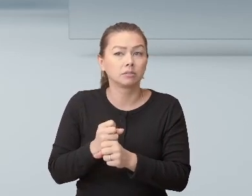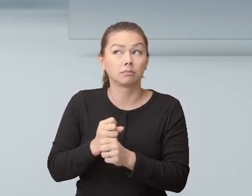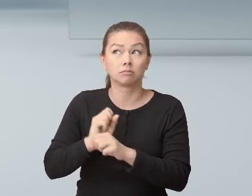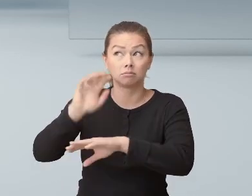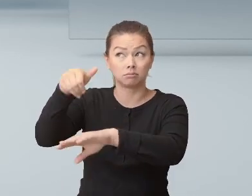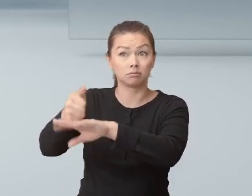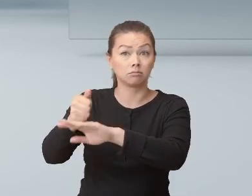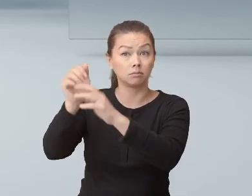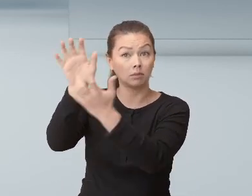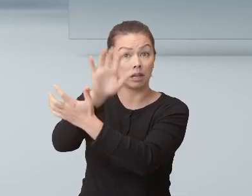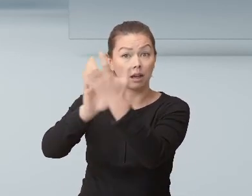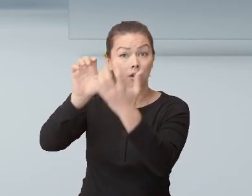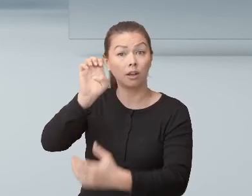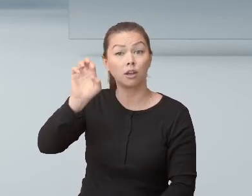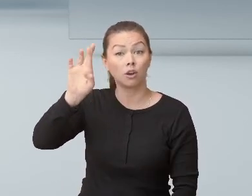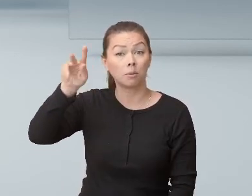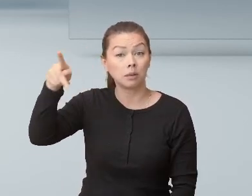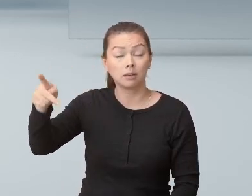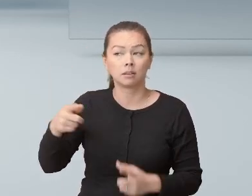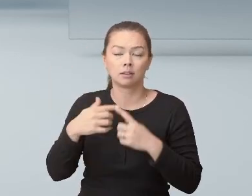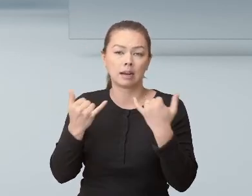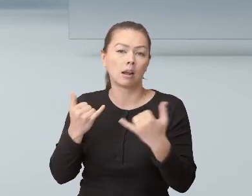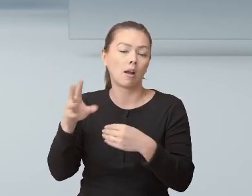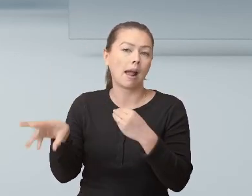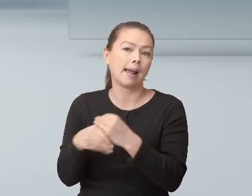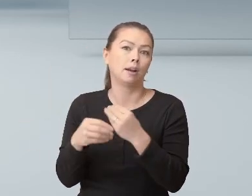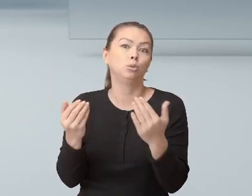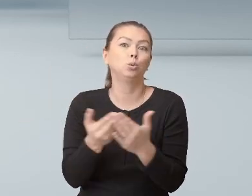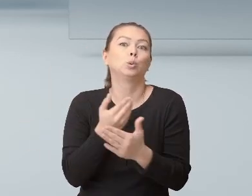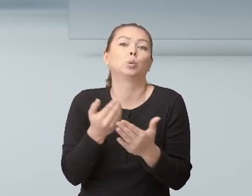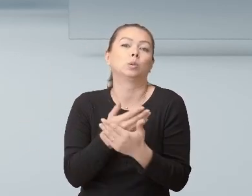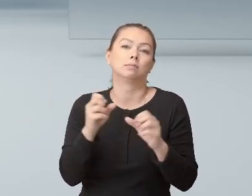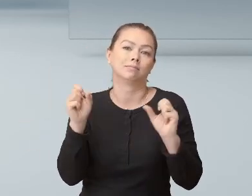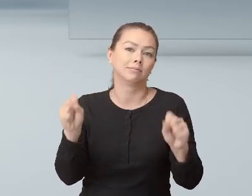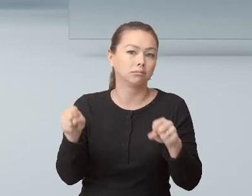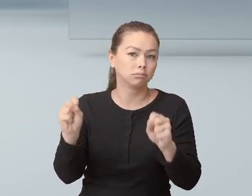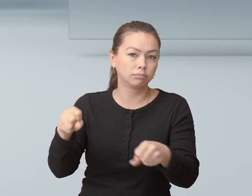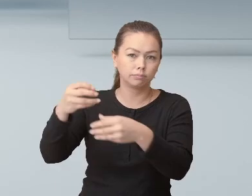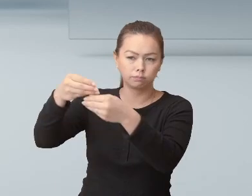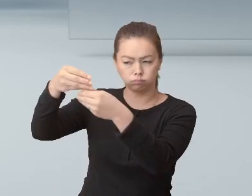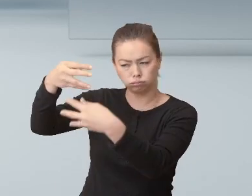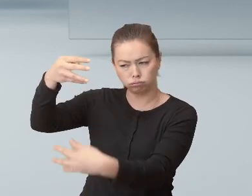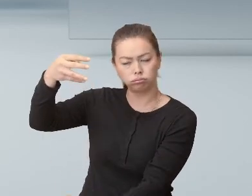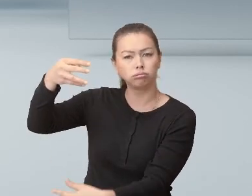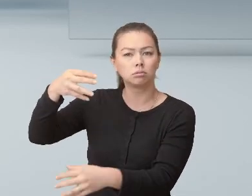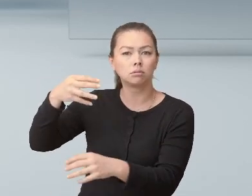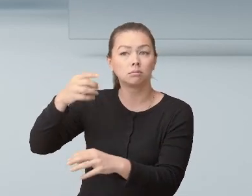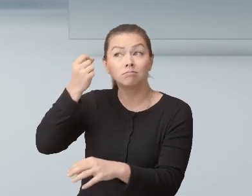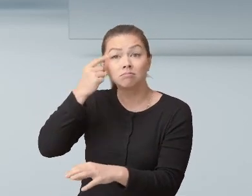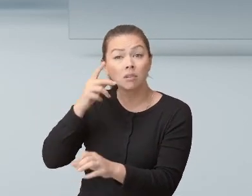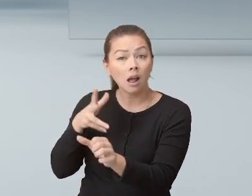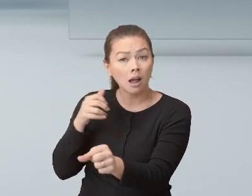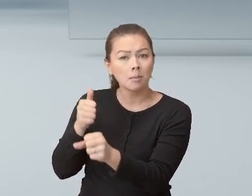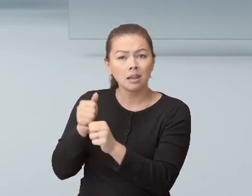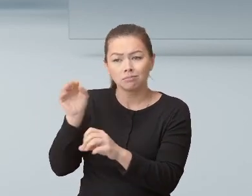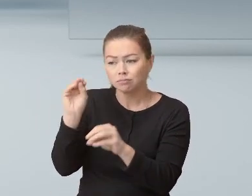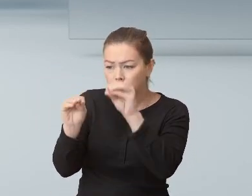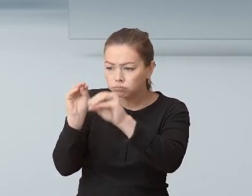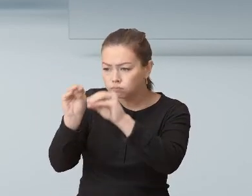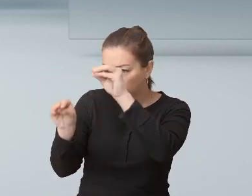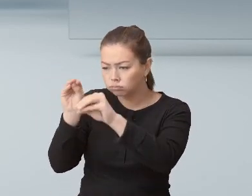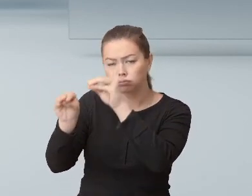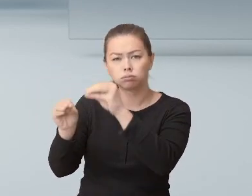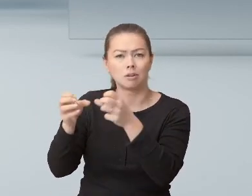and functionality that are being put into the software multiple times a year that our customers are able to take advantage of.